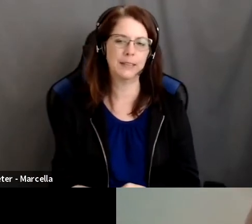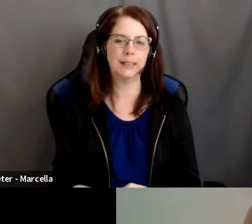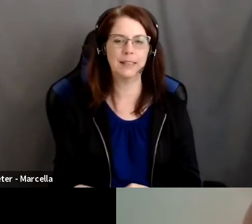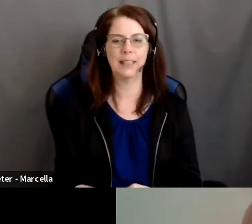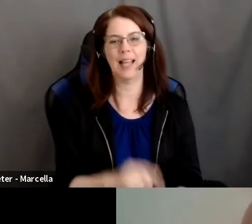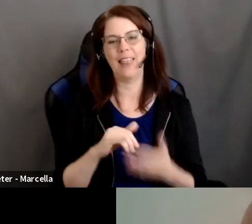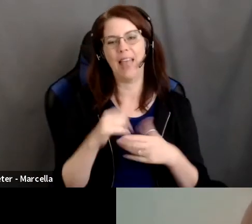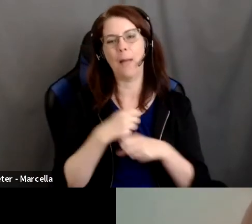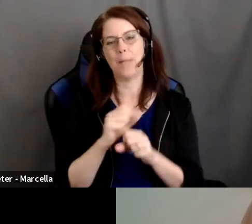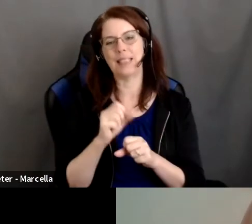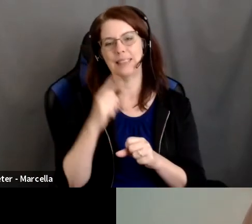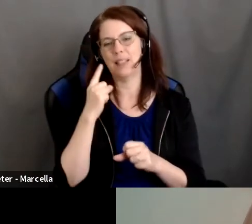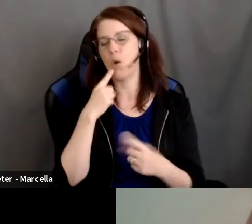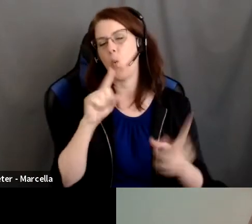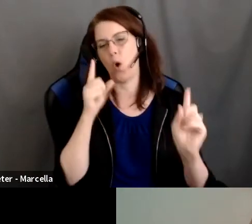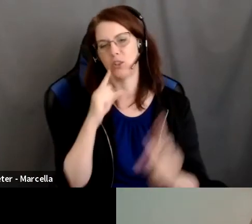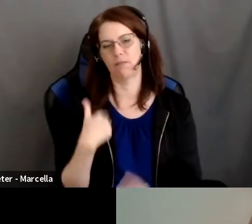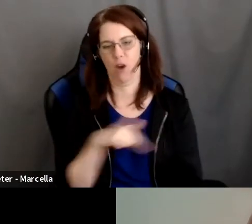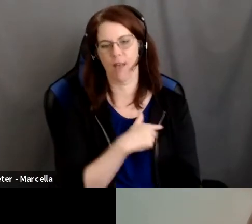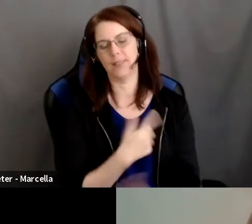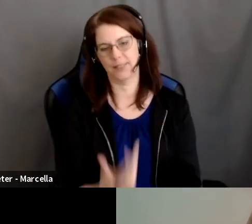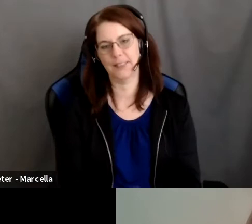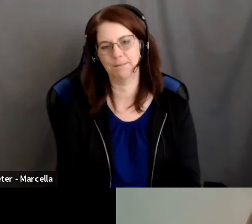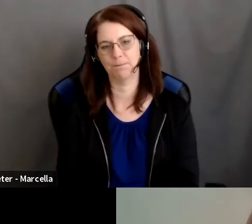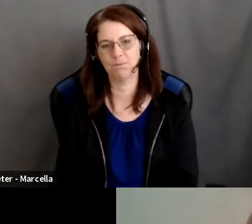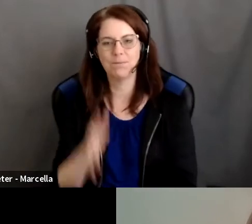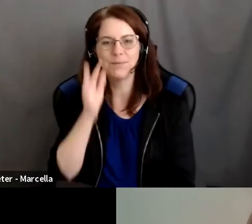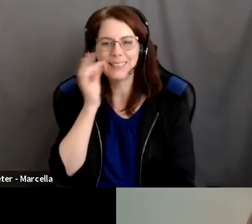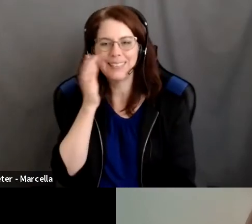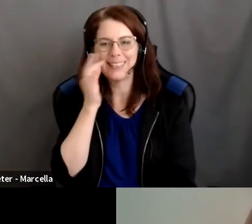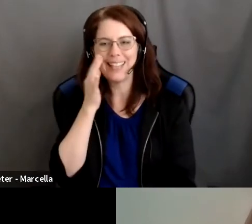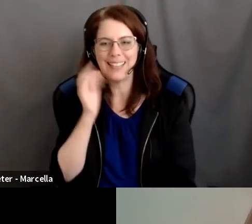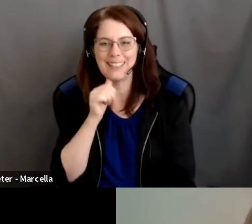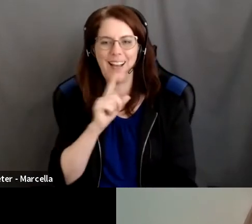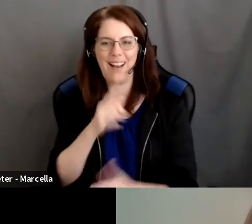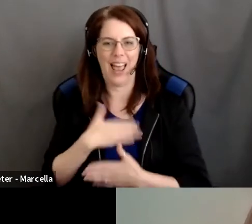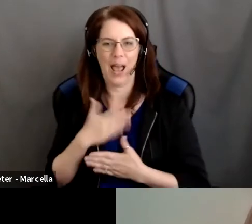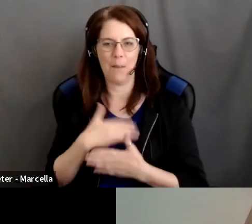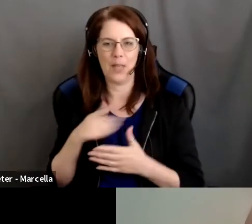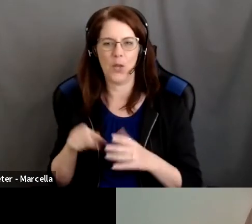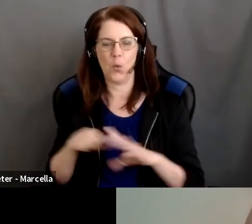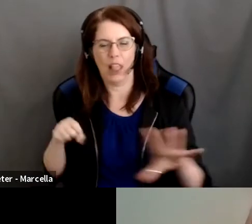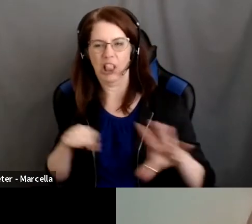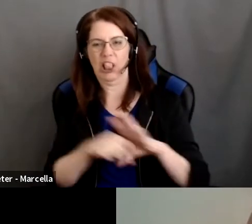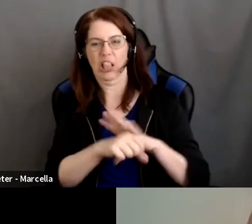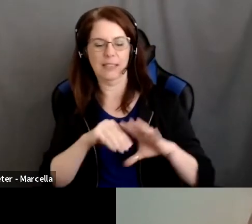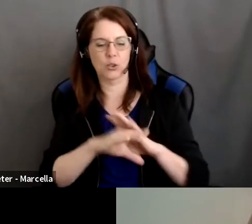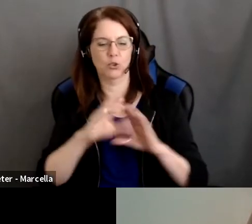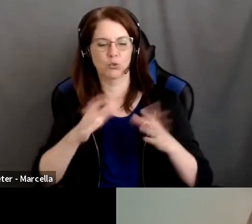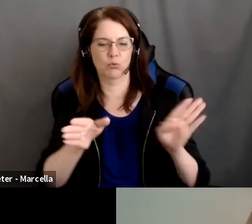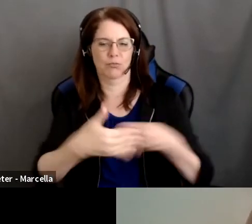that makes it work for us. The cats are not too happy when they get slammed into a crate, but that, you